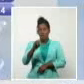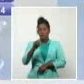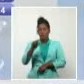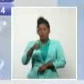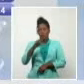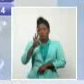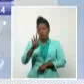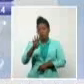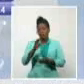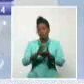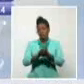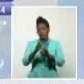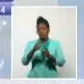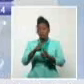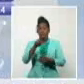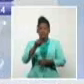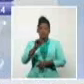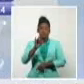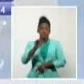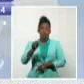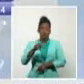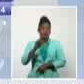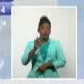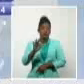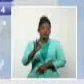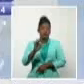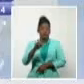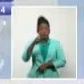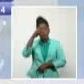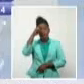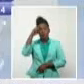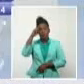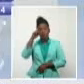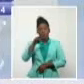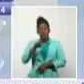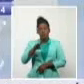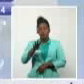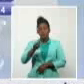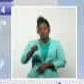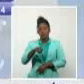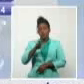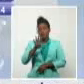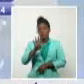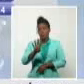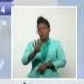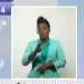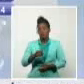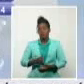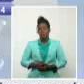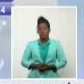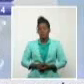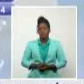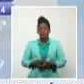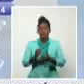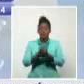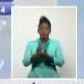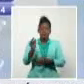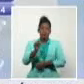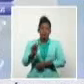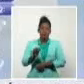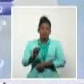50.4, Havana with 38.7, Villa Clara with 26.9, Ciego de Ávila with